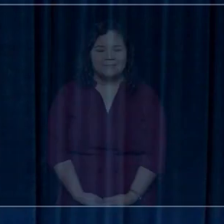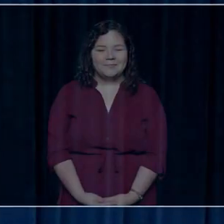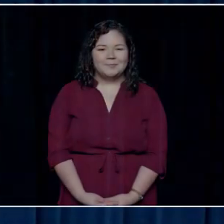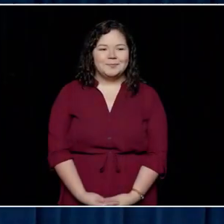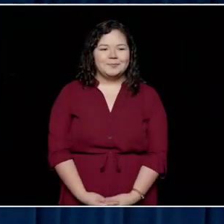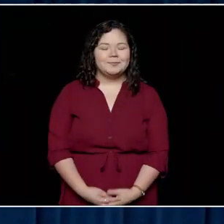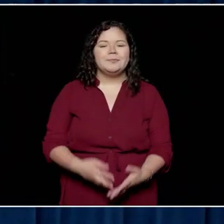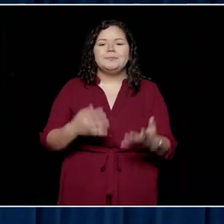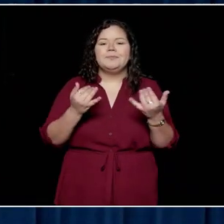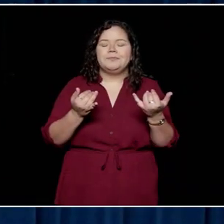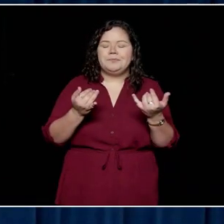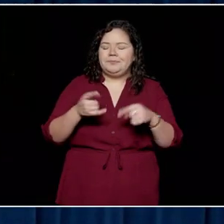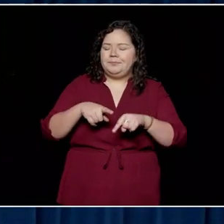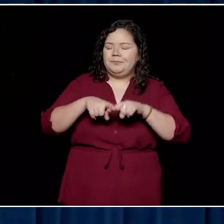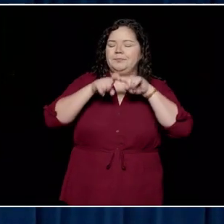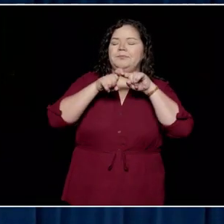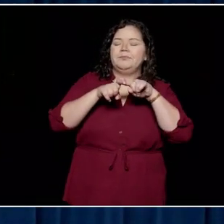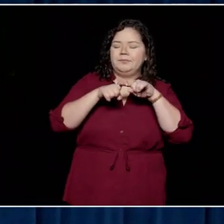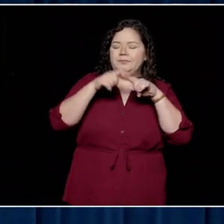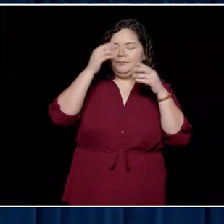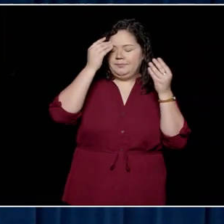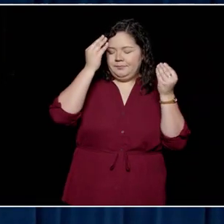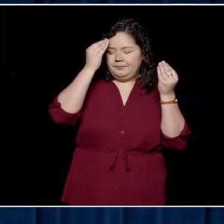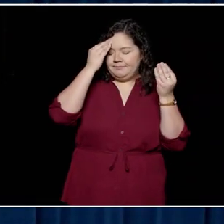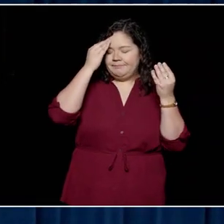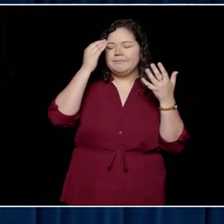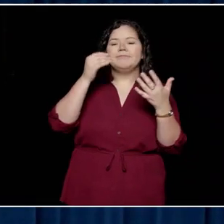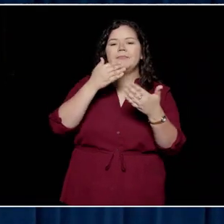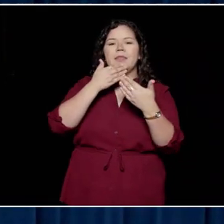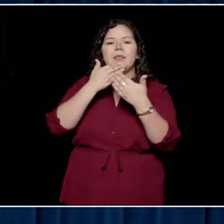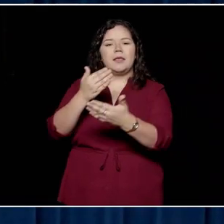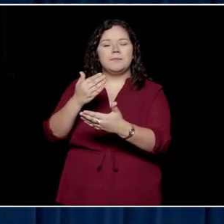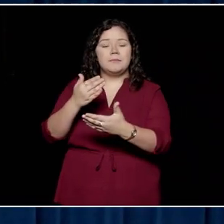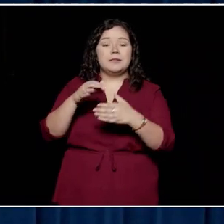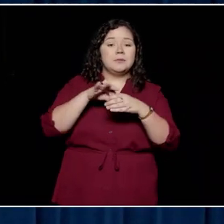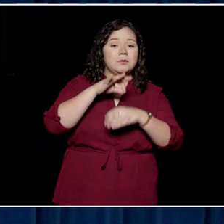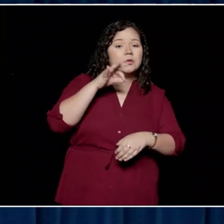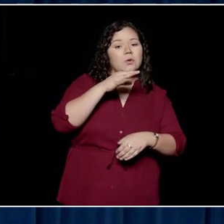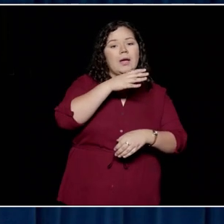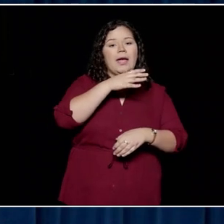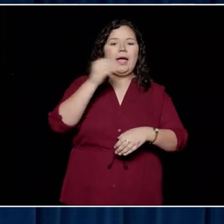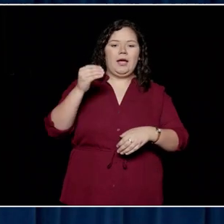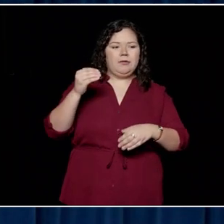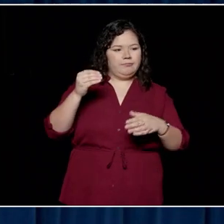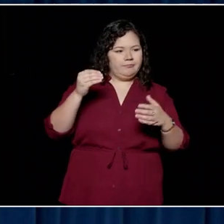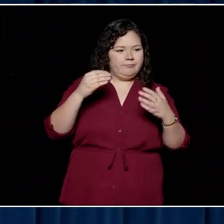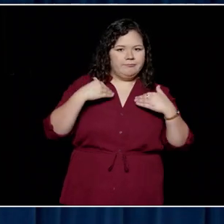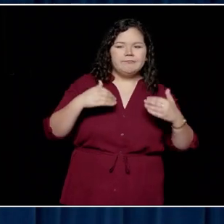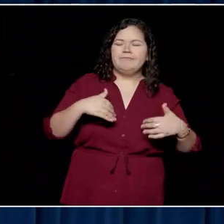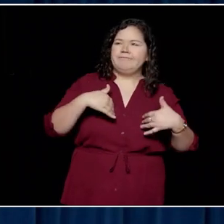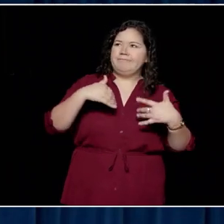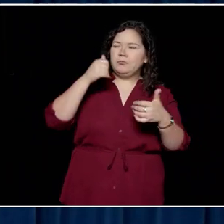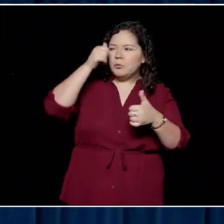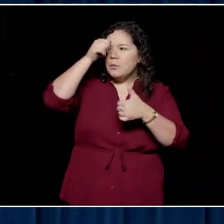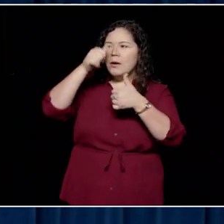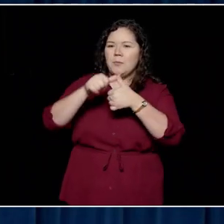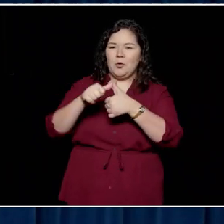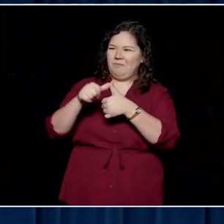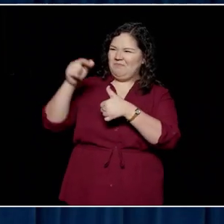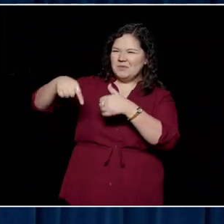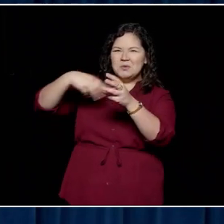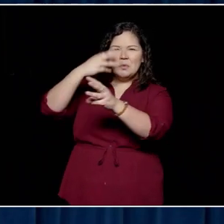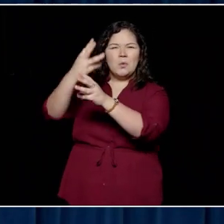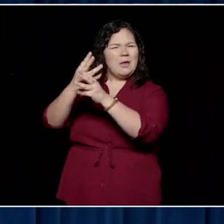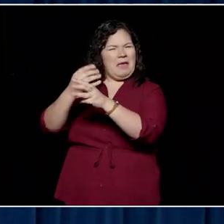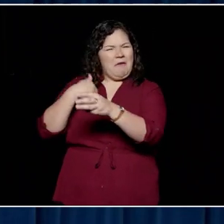We pause for a moment to give thanks, spiritual and temporal, for the blessings that we share in this wonderful